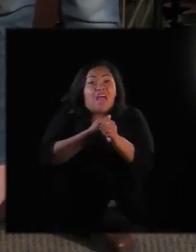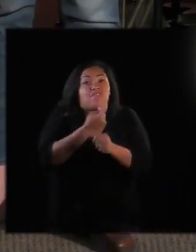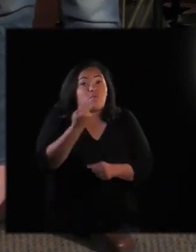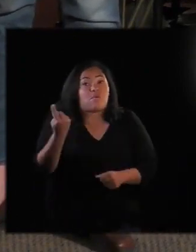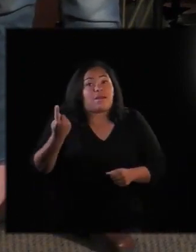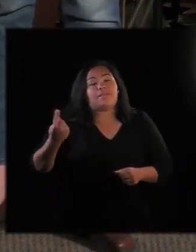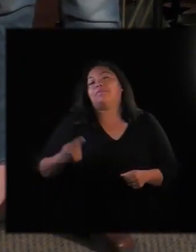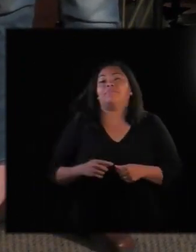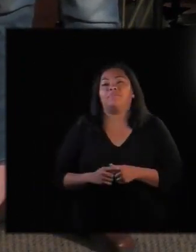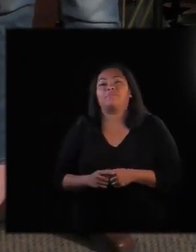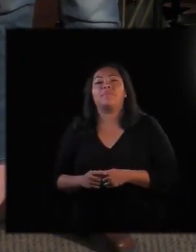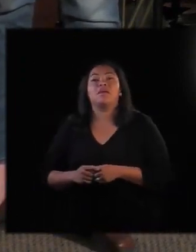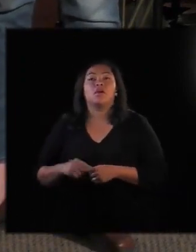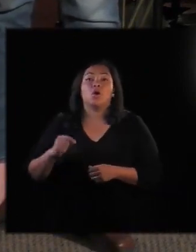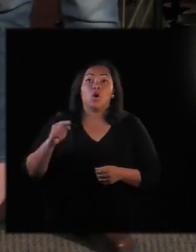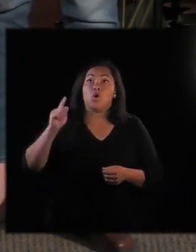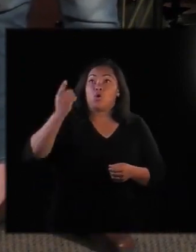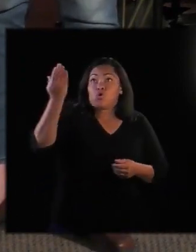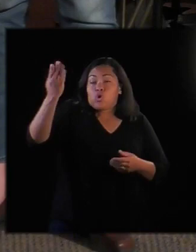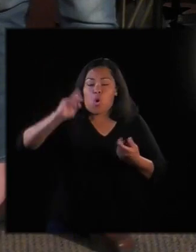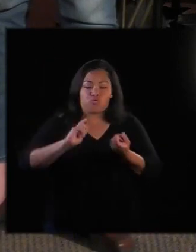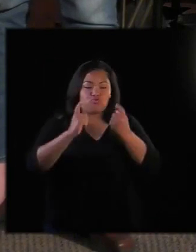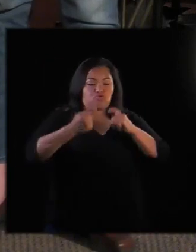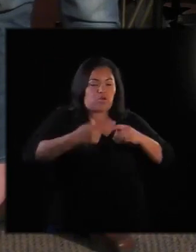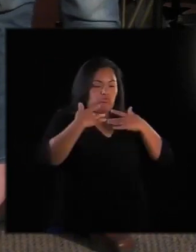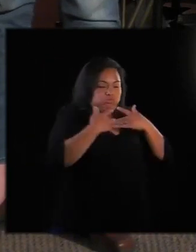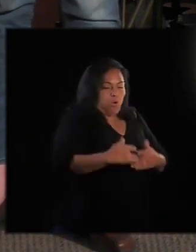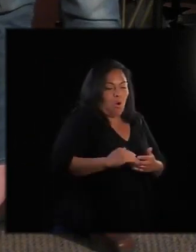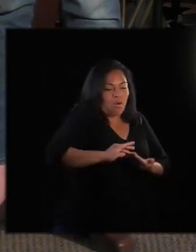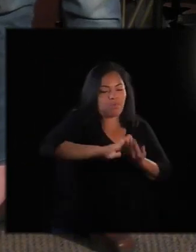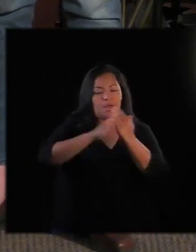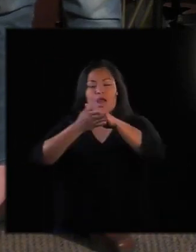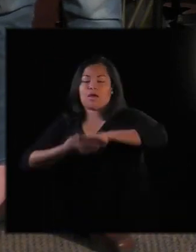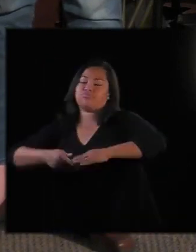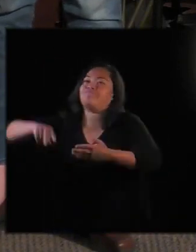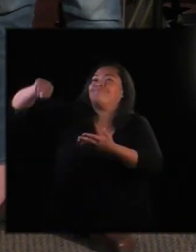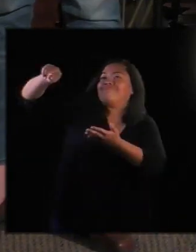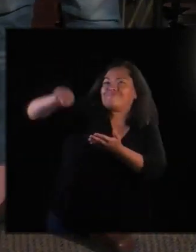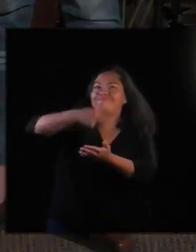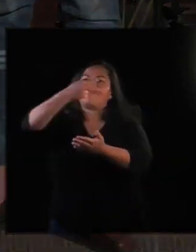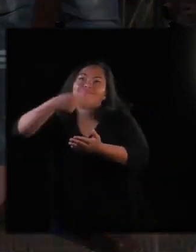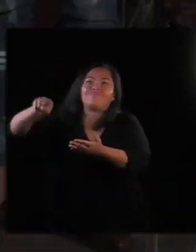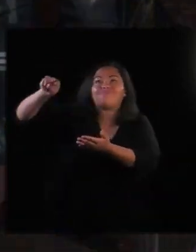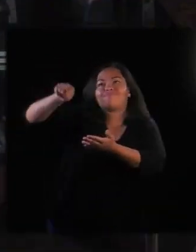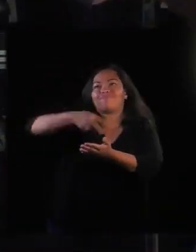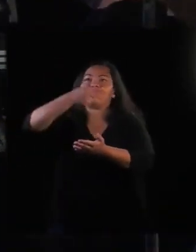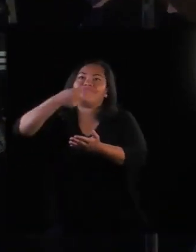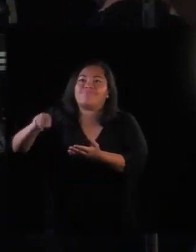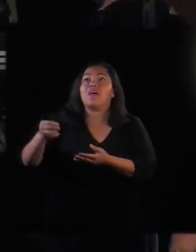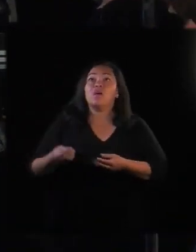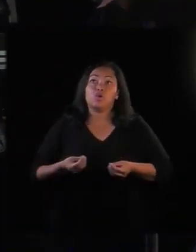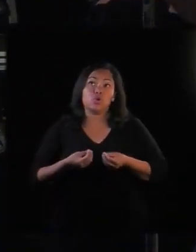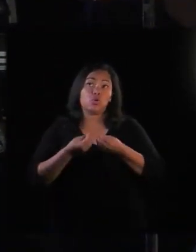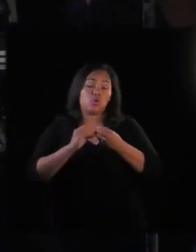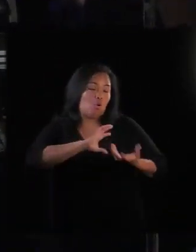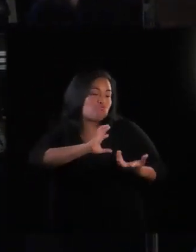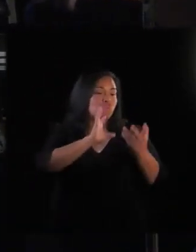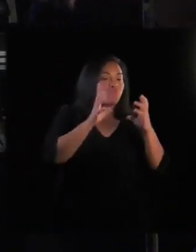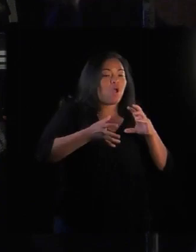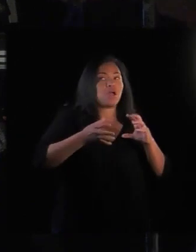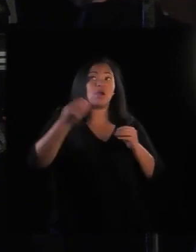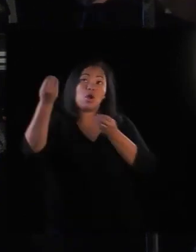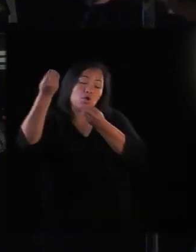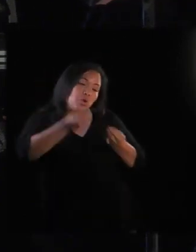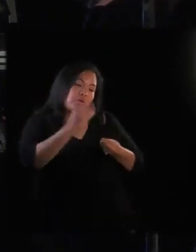Everybody sings in unison right here. You turn mourning to dancing. You